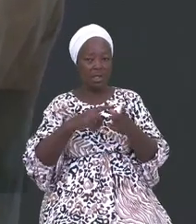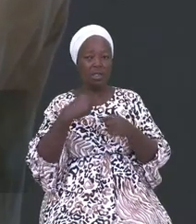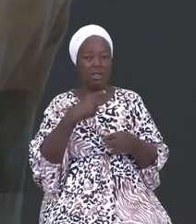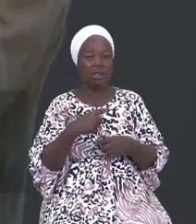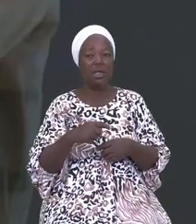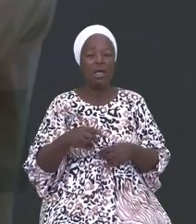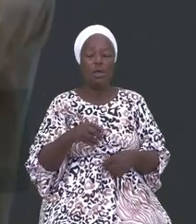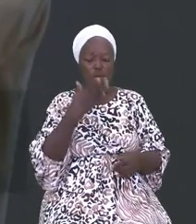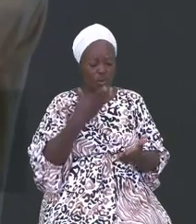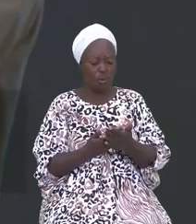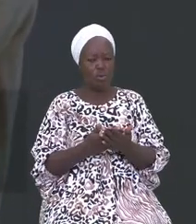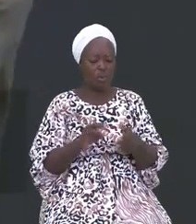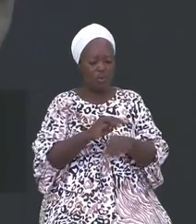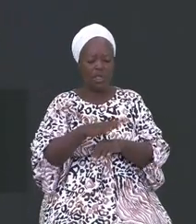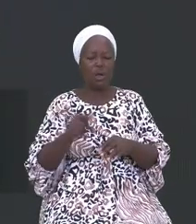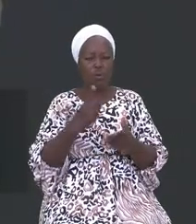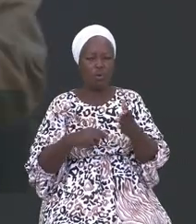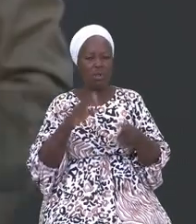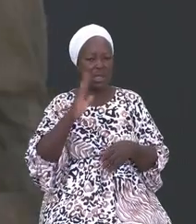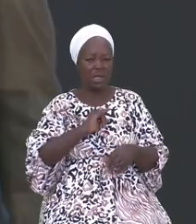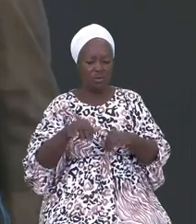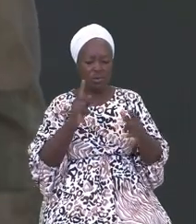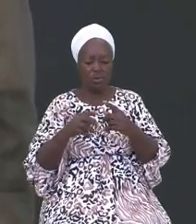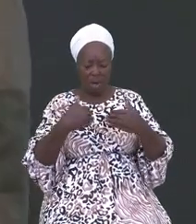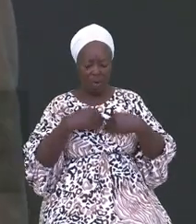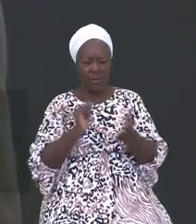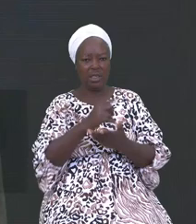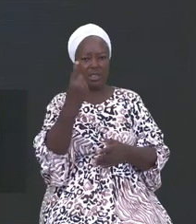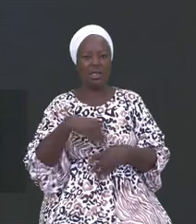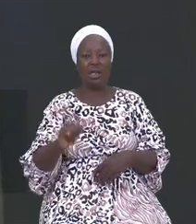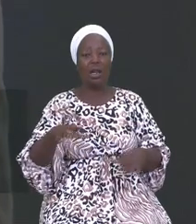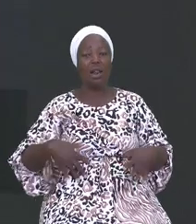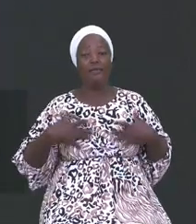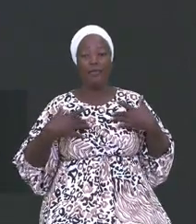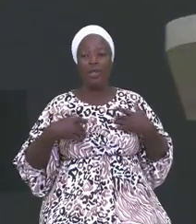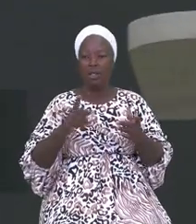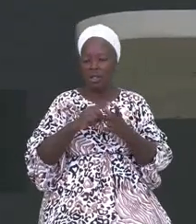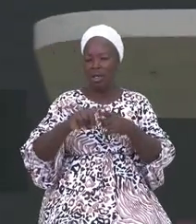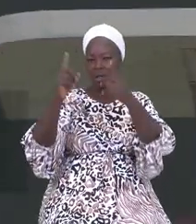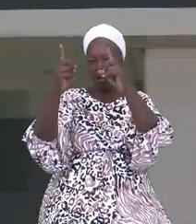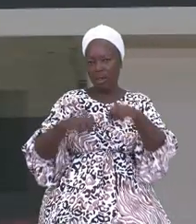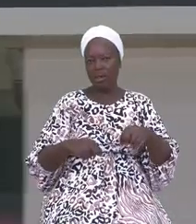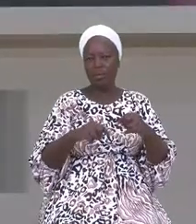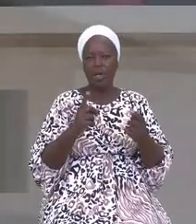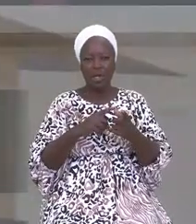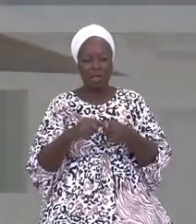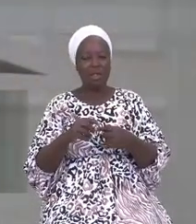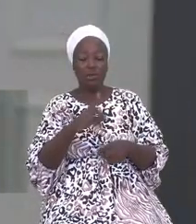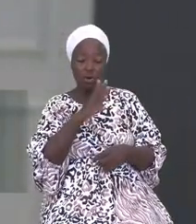thing shall I do that I may have eternal life? He came, he actually wanted